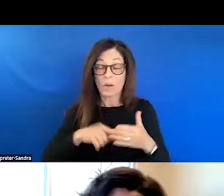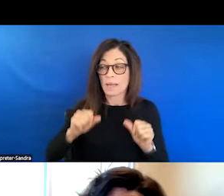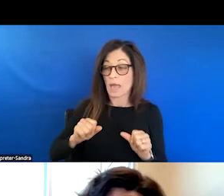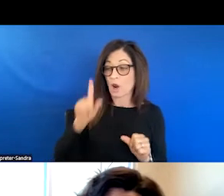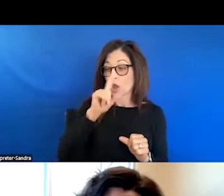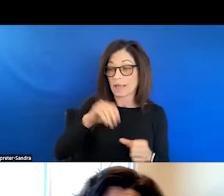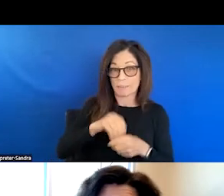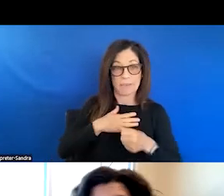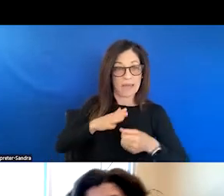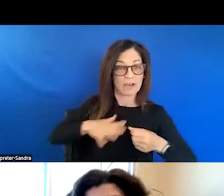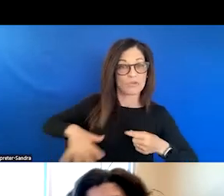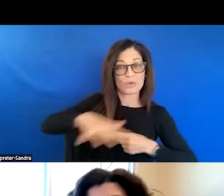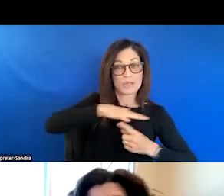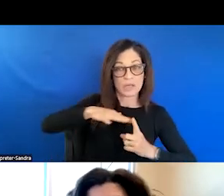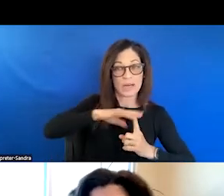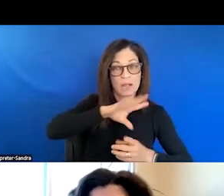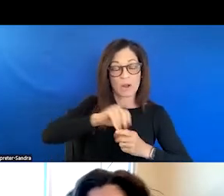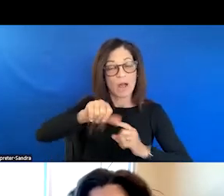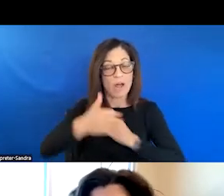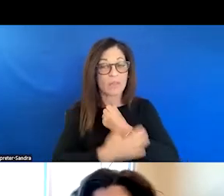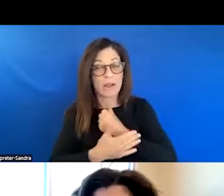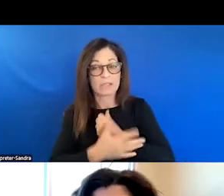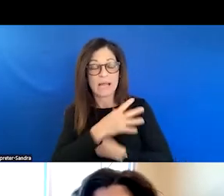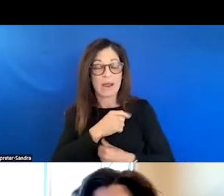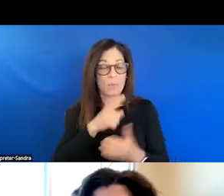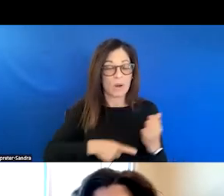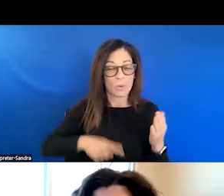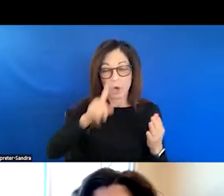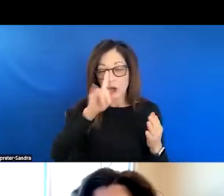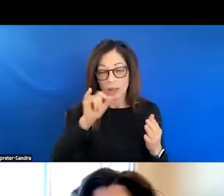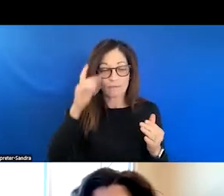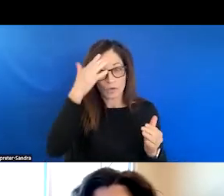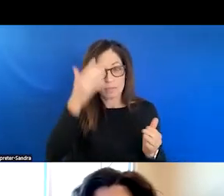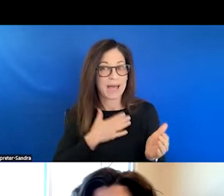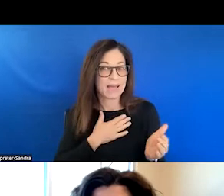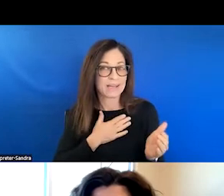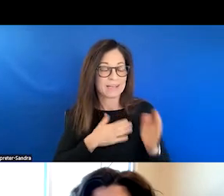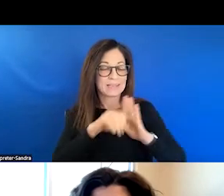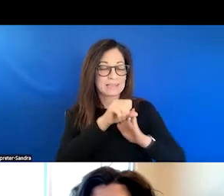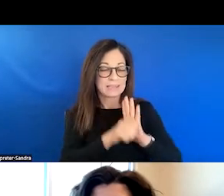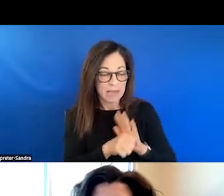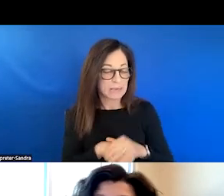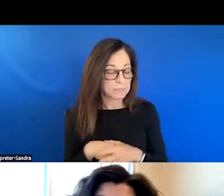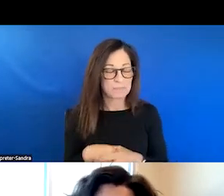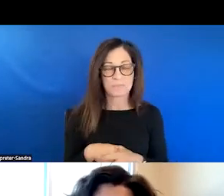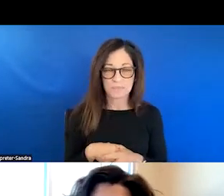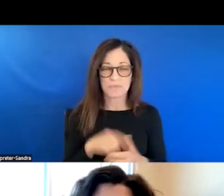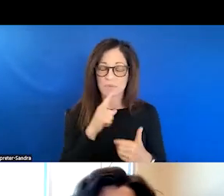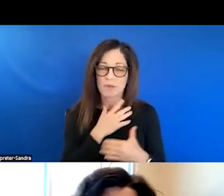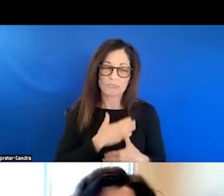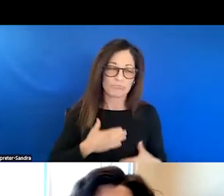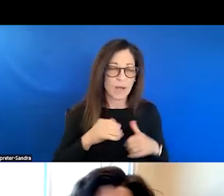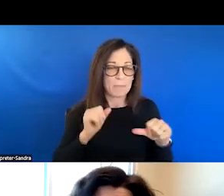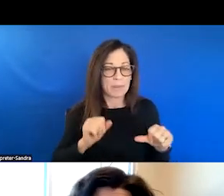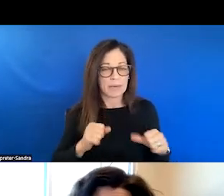region, including other counties, and what they can look like in my state. So I really like the ability to have a lot